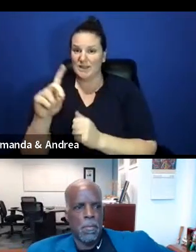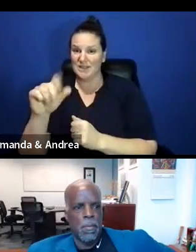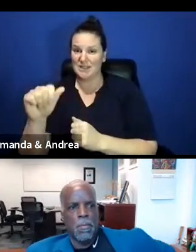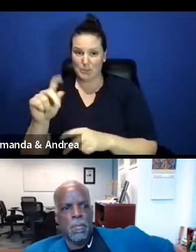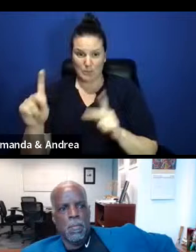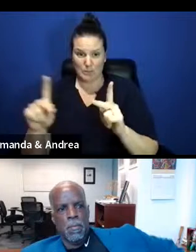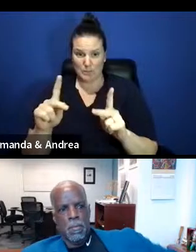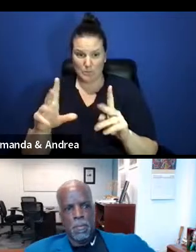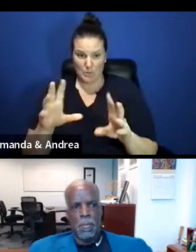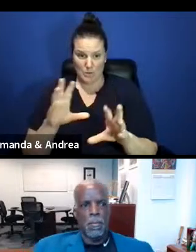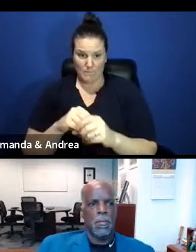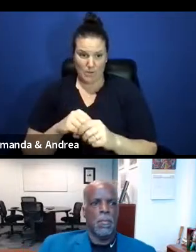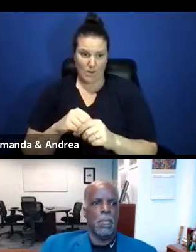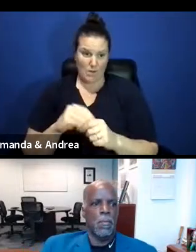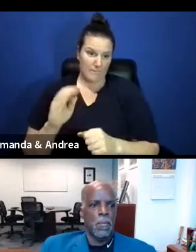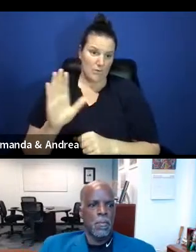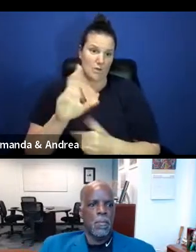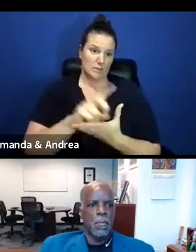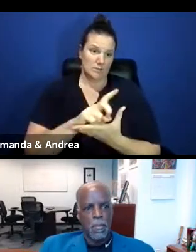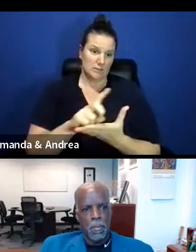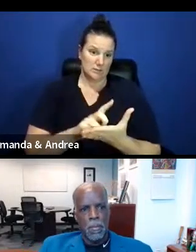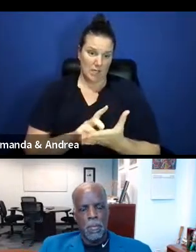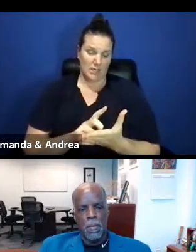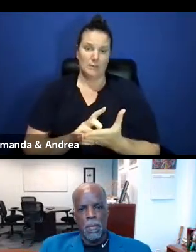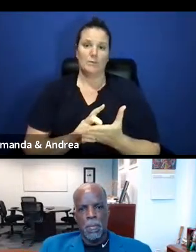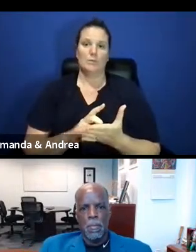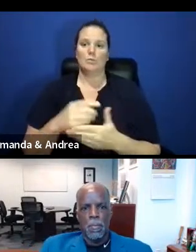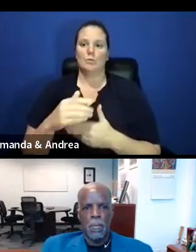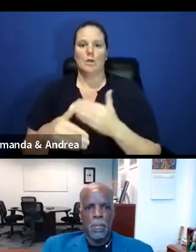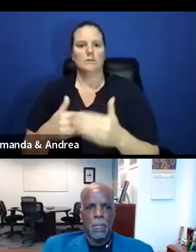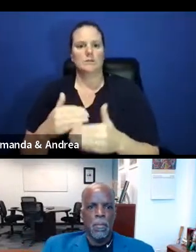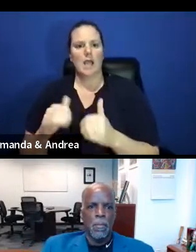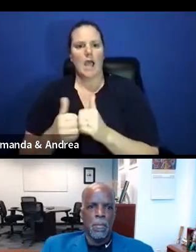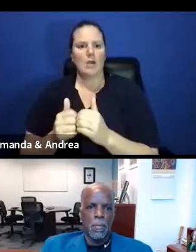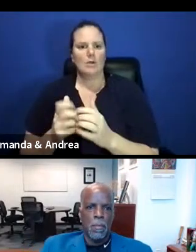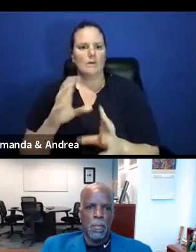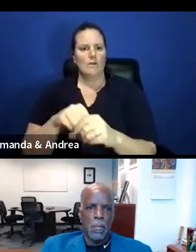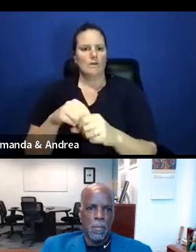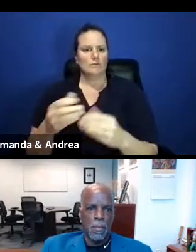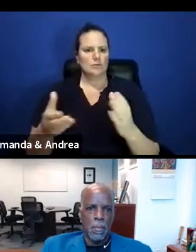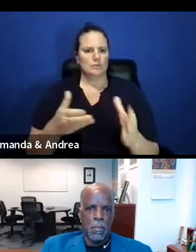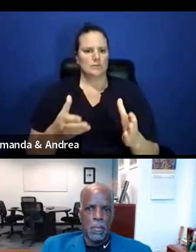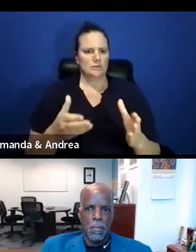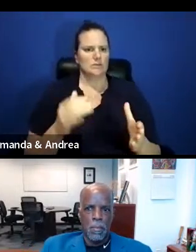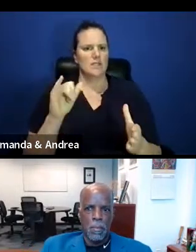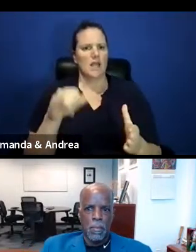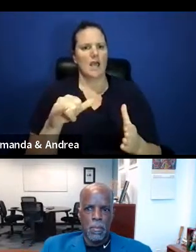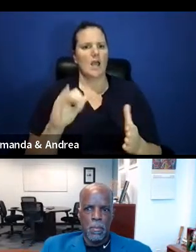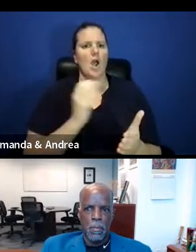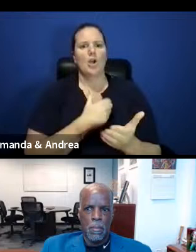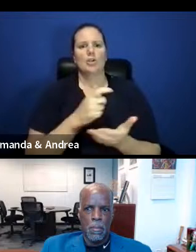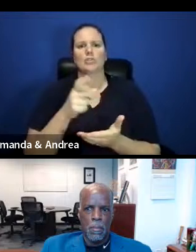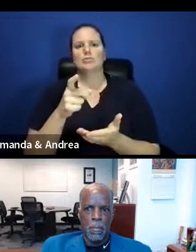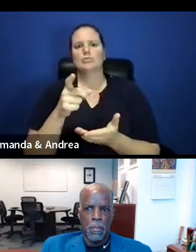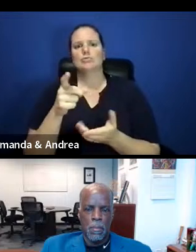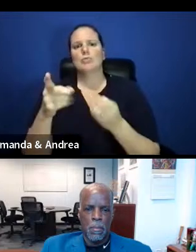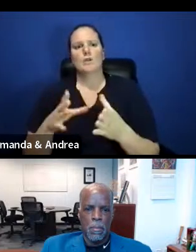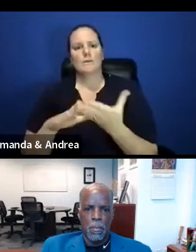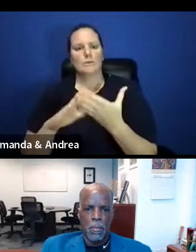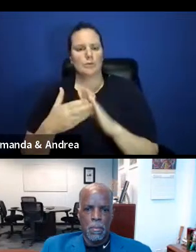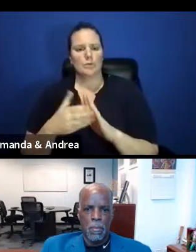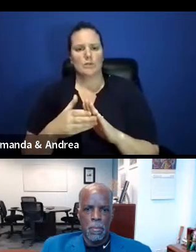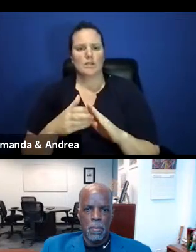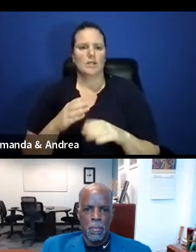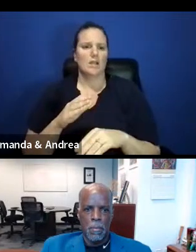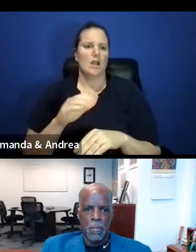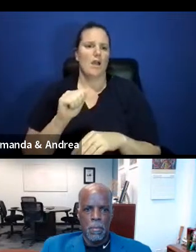as part of your design process and the way that you're crafting services? So our director of community affairs at the time got some